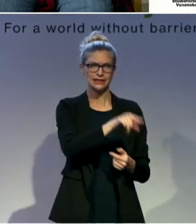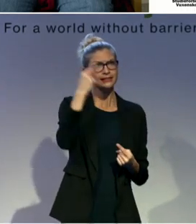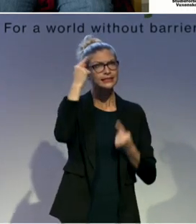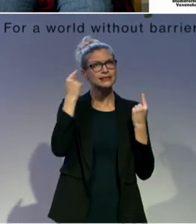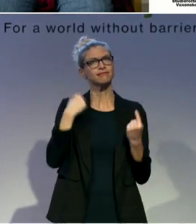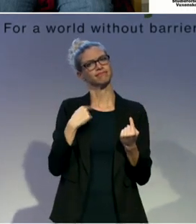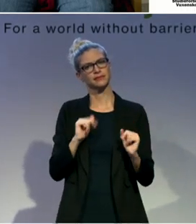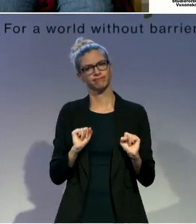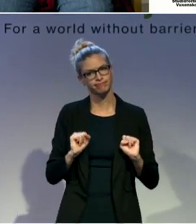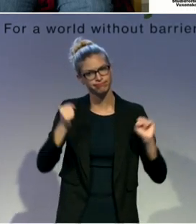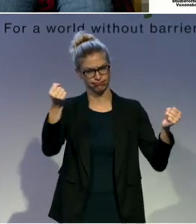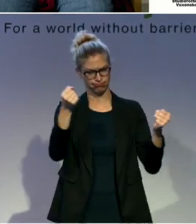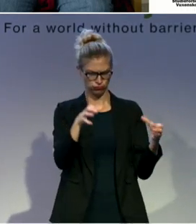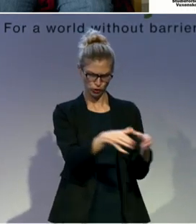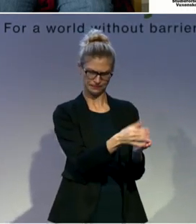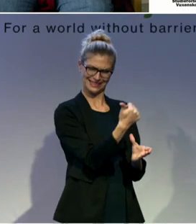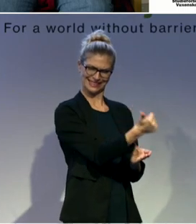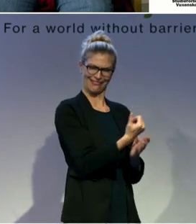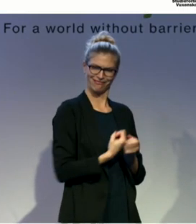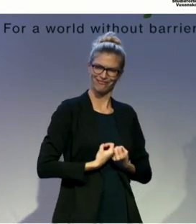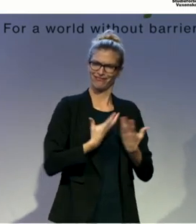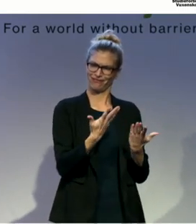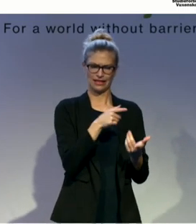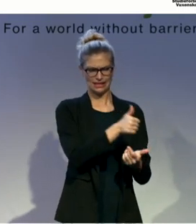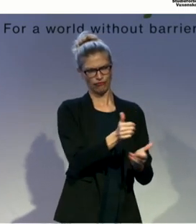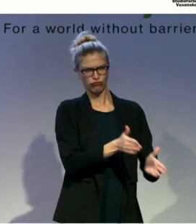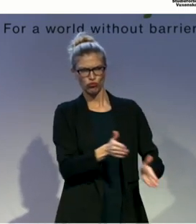always process-oriented.